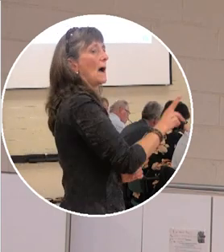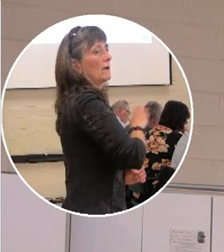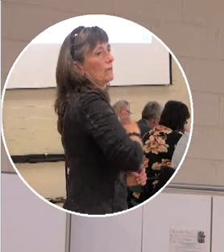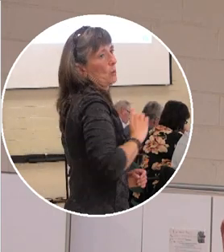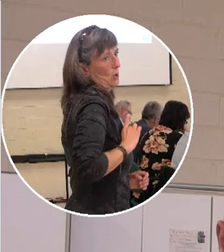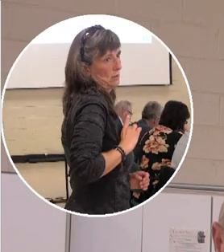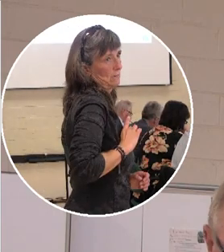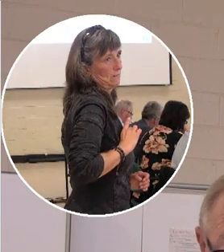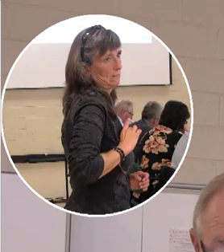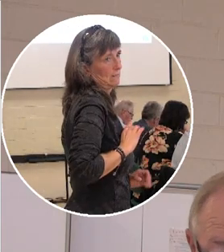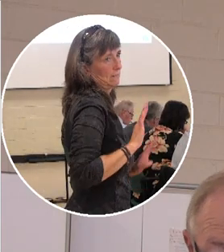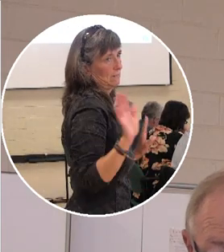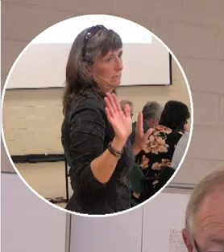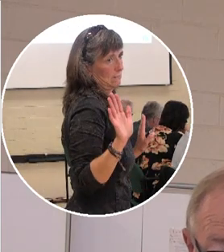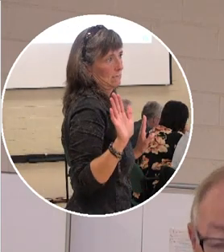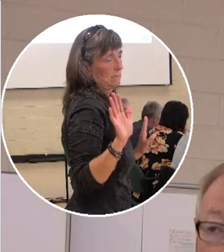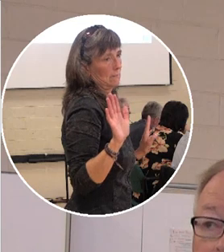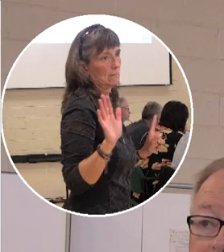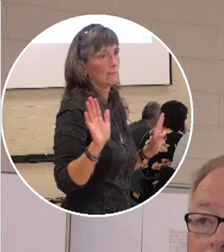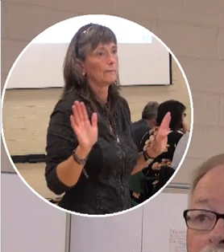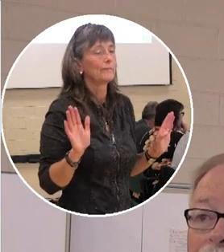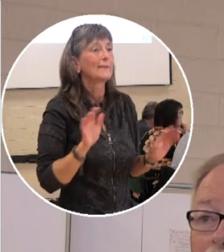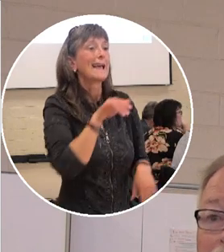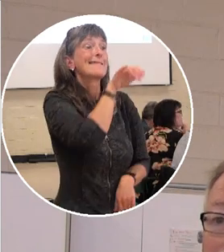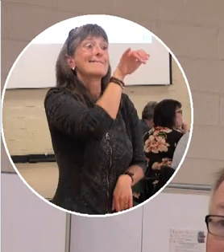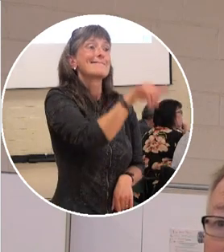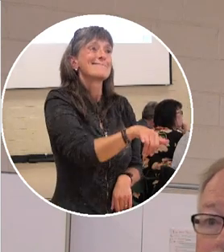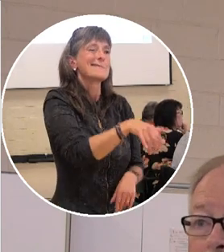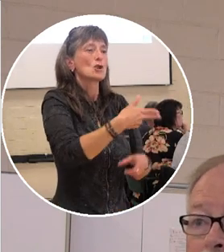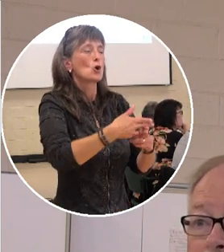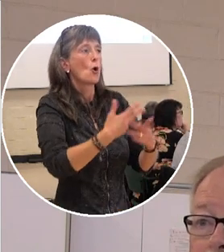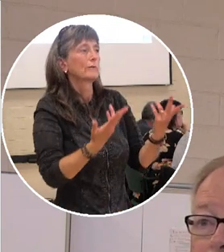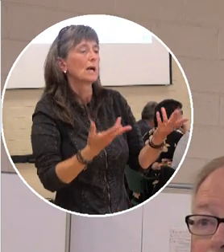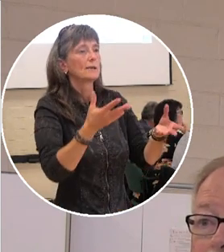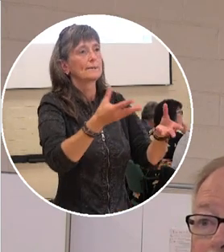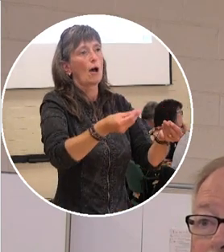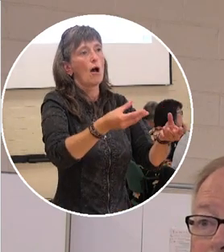All that being said, this is what is called the soft landing.